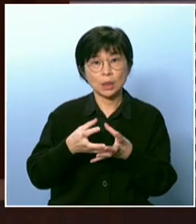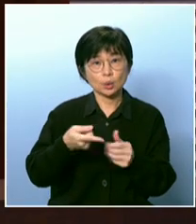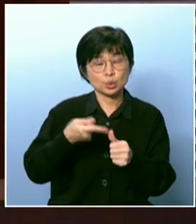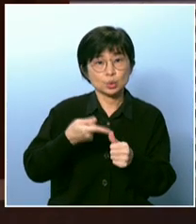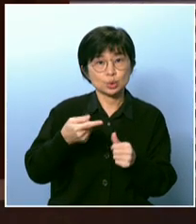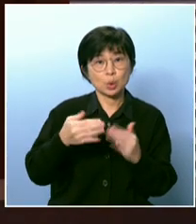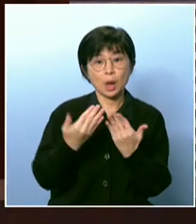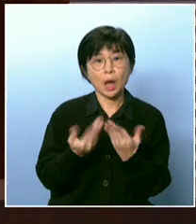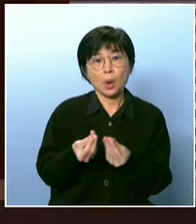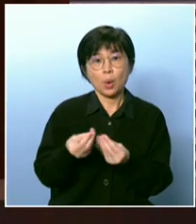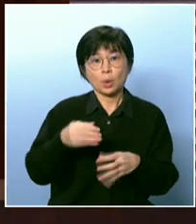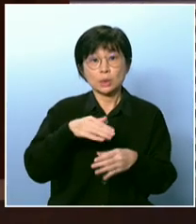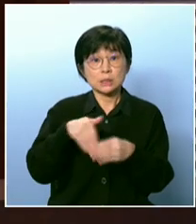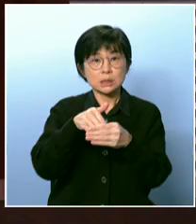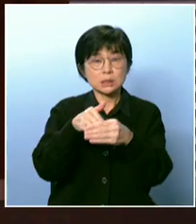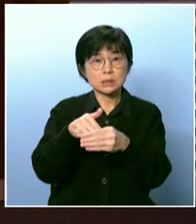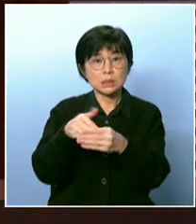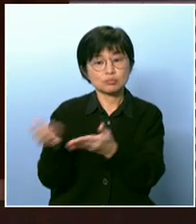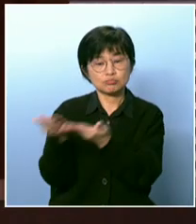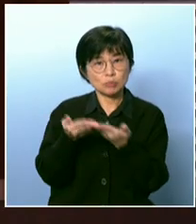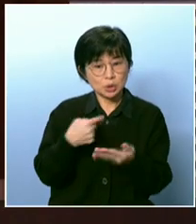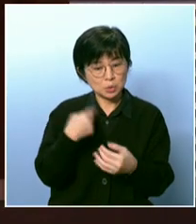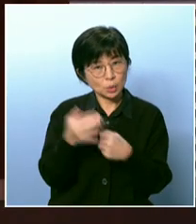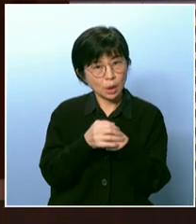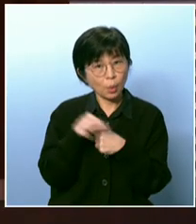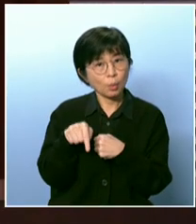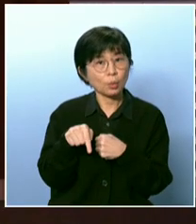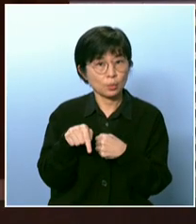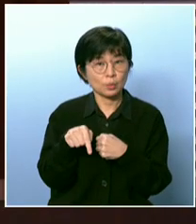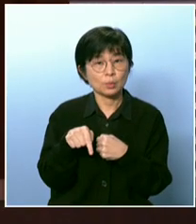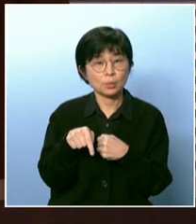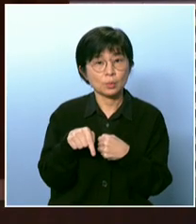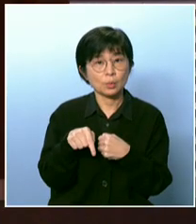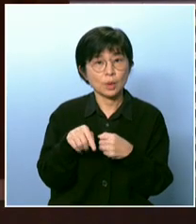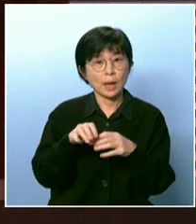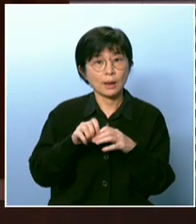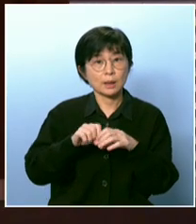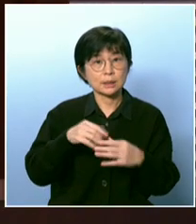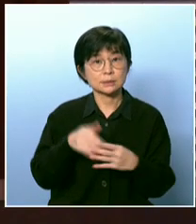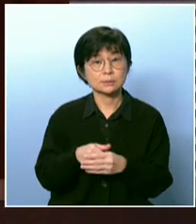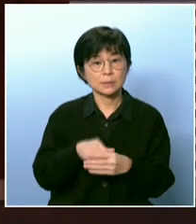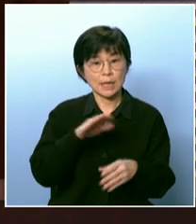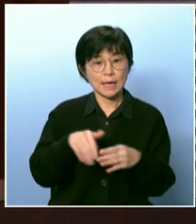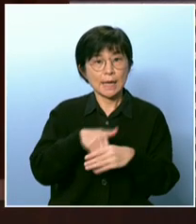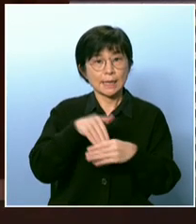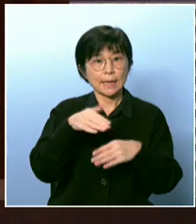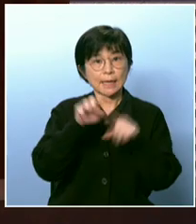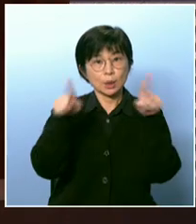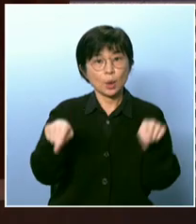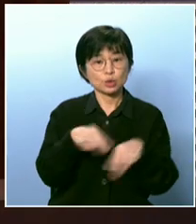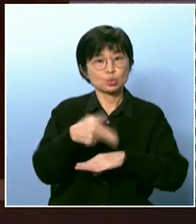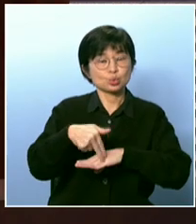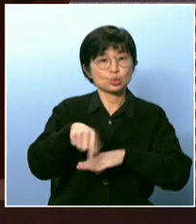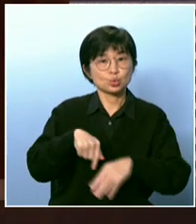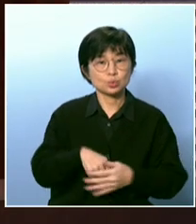Chen. Thank you. When schools and NGOs submit their plans for the projects,